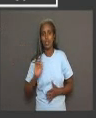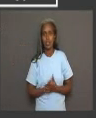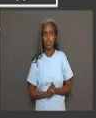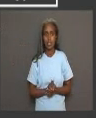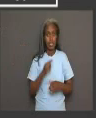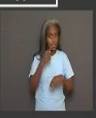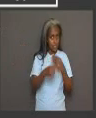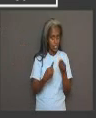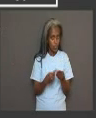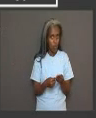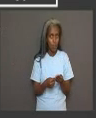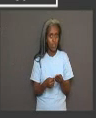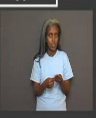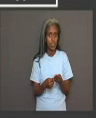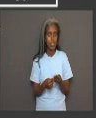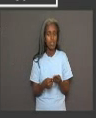Therefore,